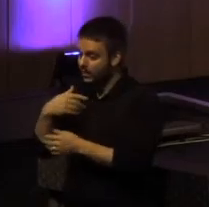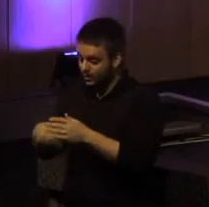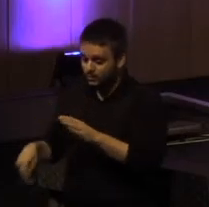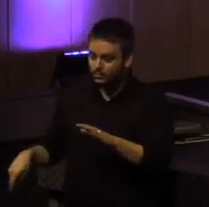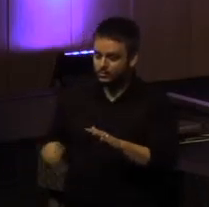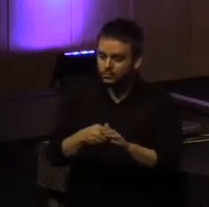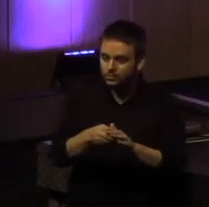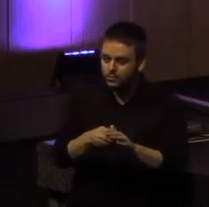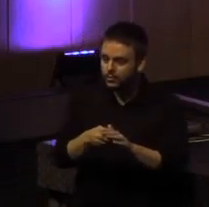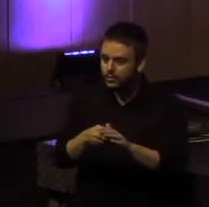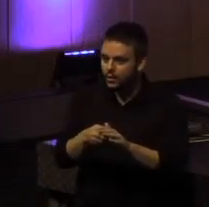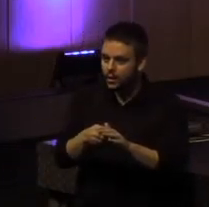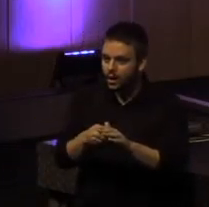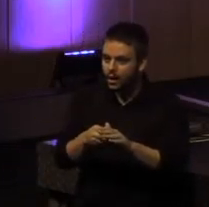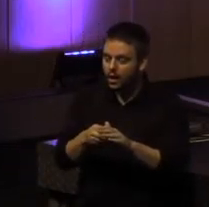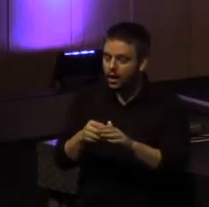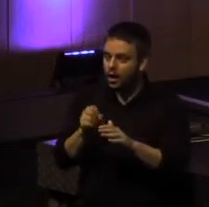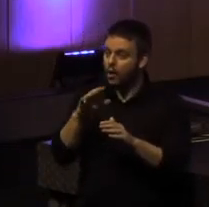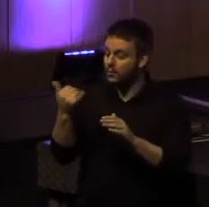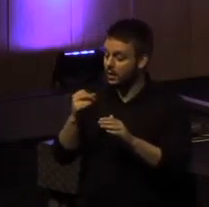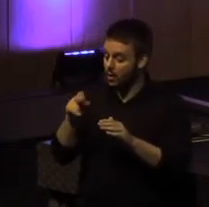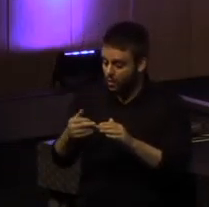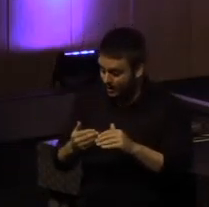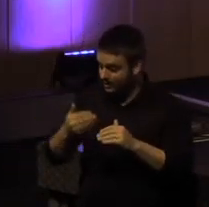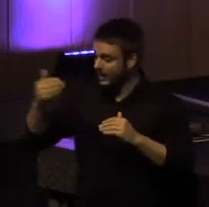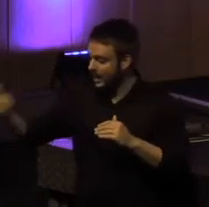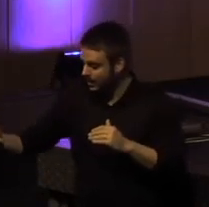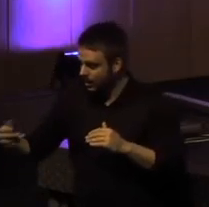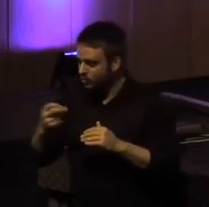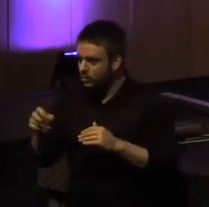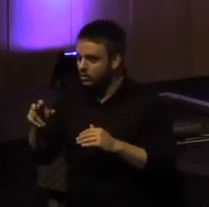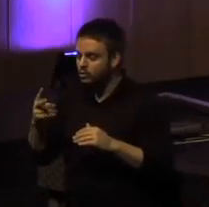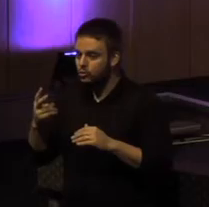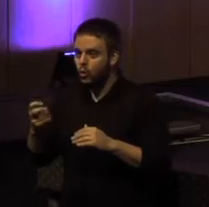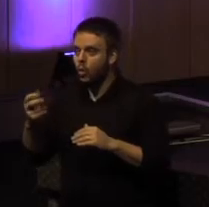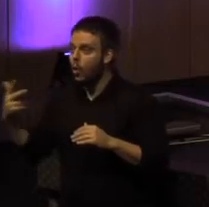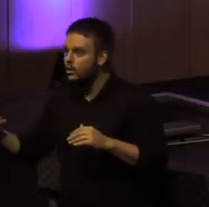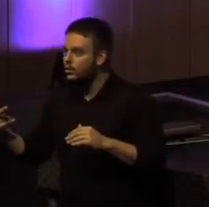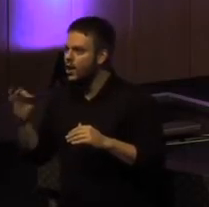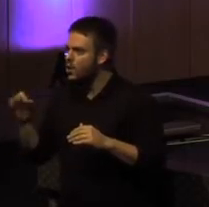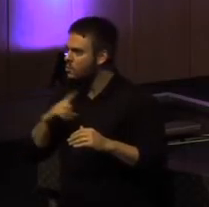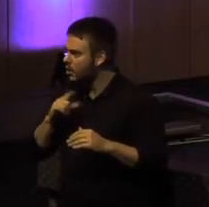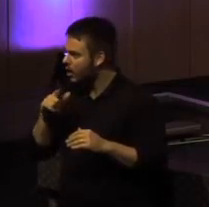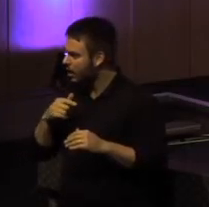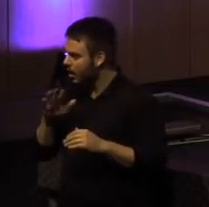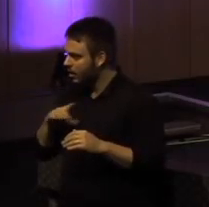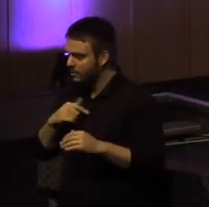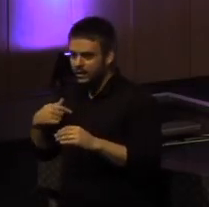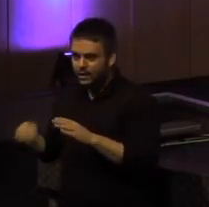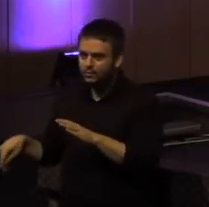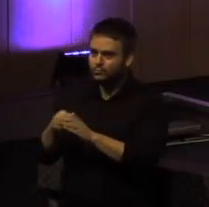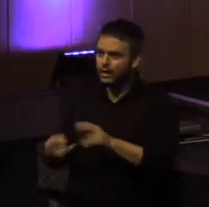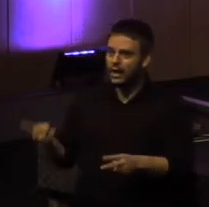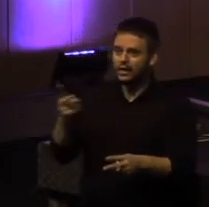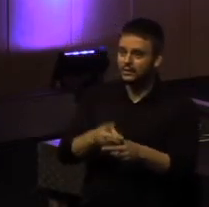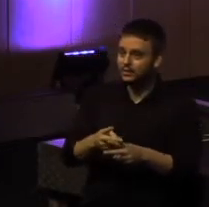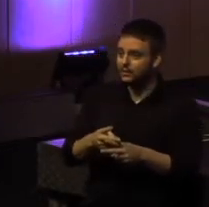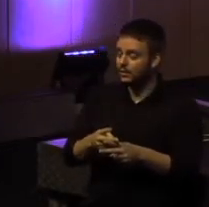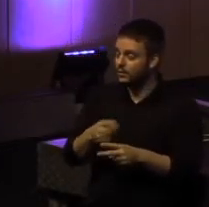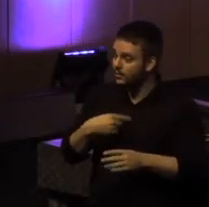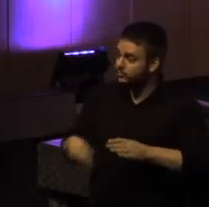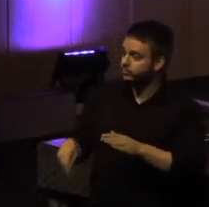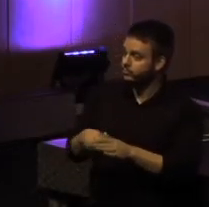poor and people of color at disproportionate and alarming rates. It became clear last year that the United States